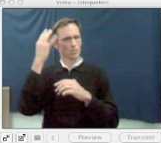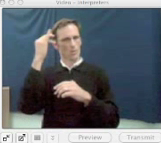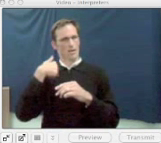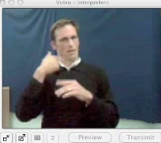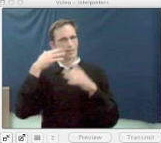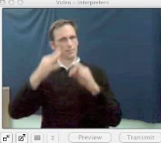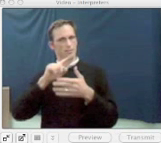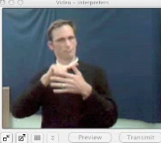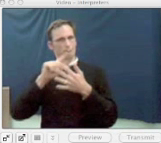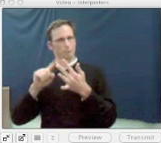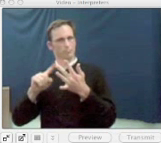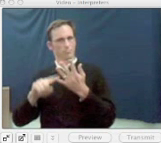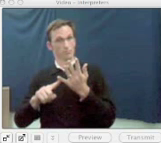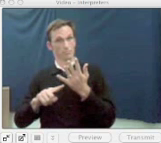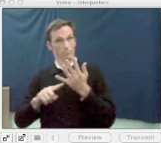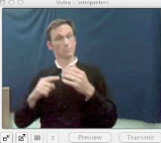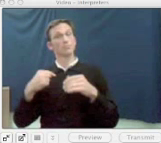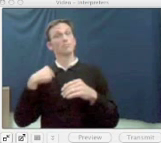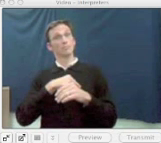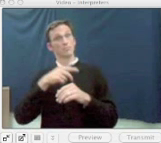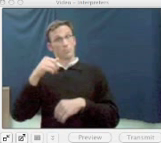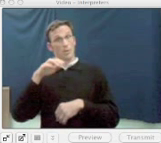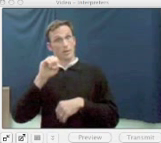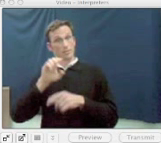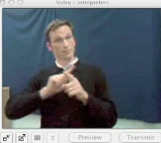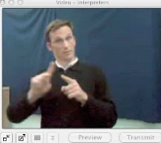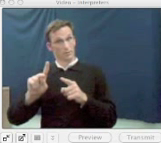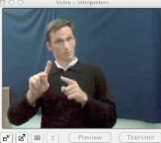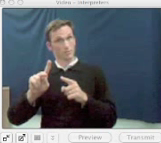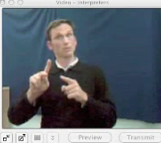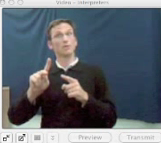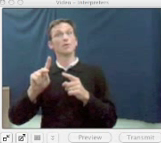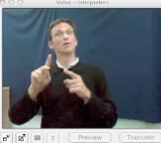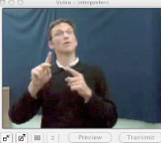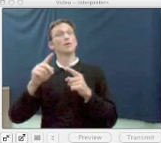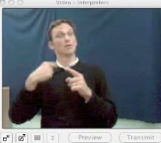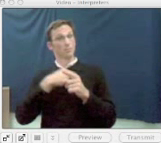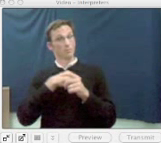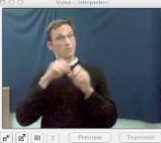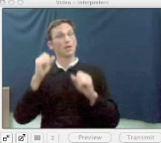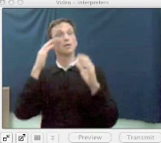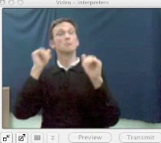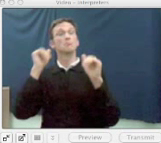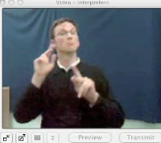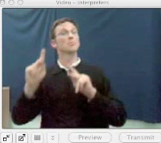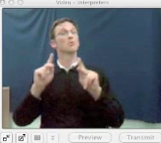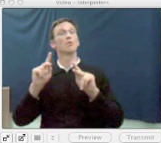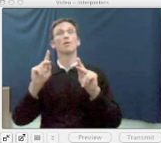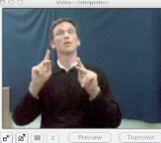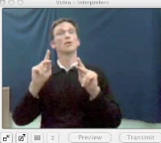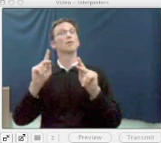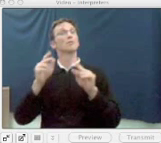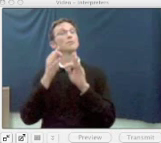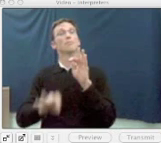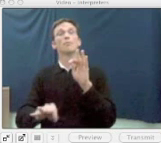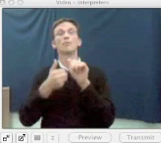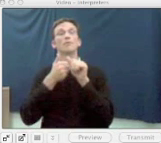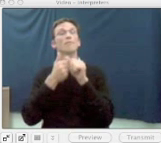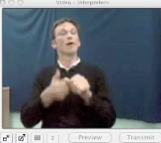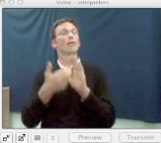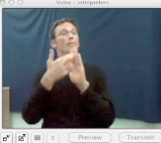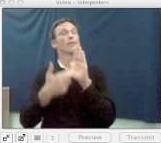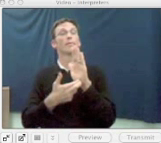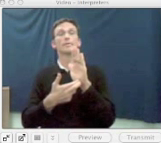It's not enough to be a practice profession and expect people to merely follow the rules